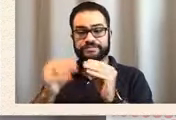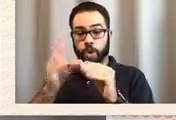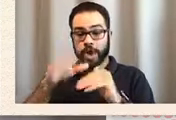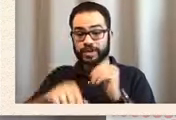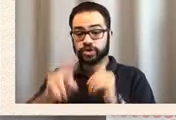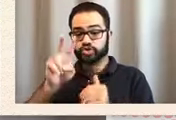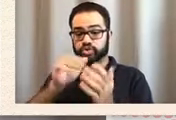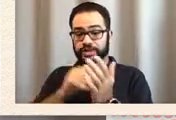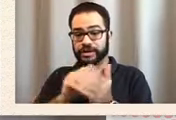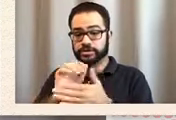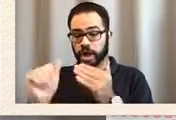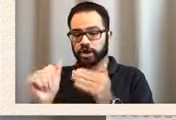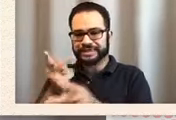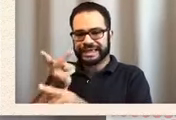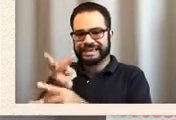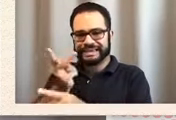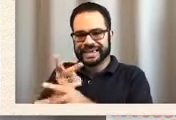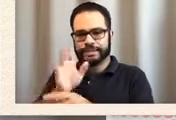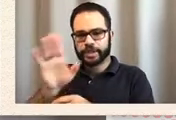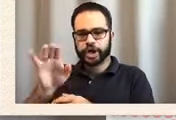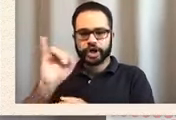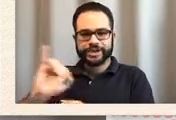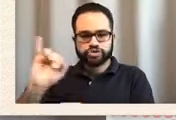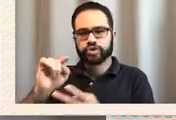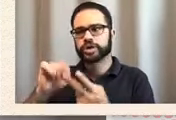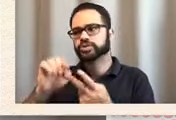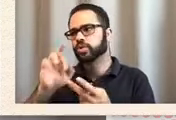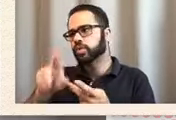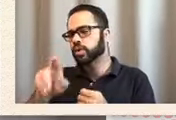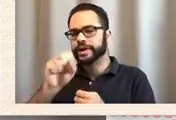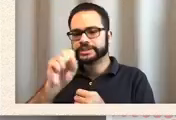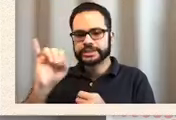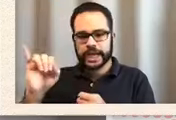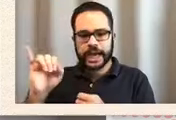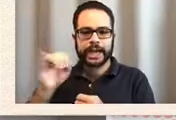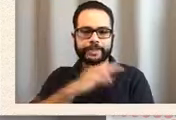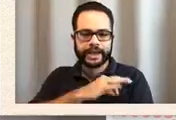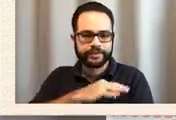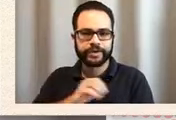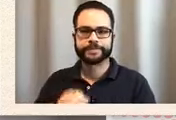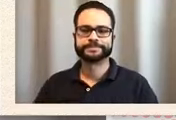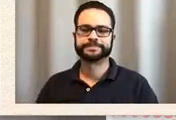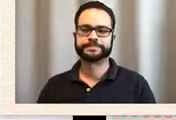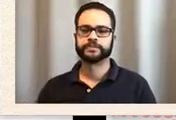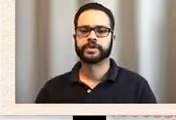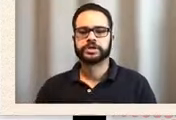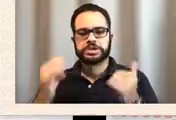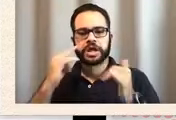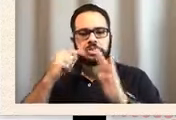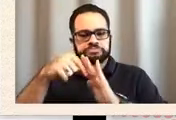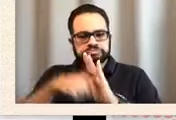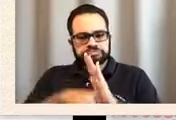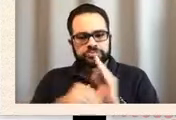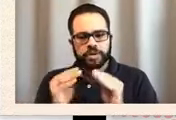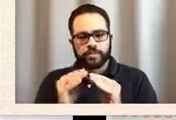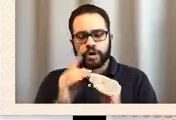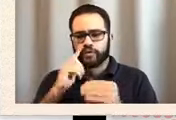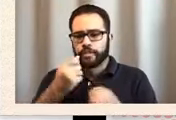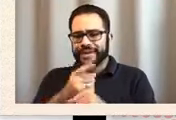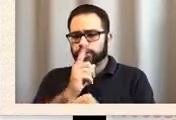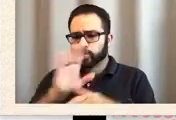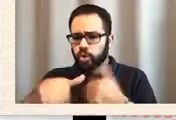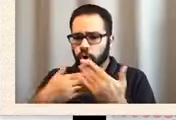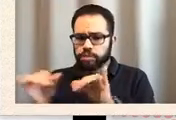their Medicaid or SSI benefits or other types of public benefits. So let's dig into that. And just to make sure we're all on the same page, we'll kind of give